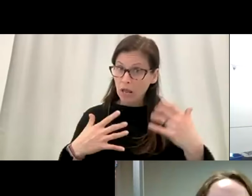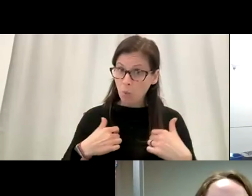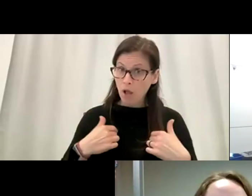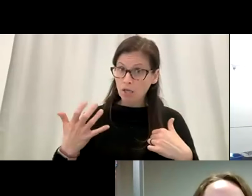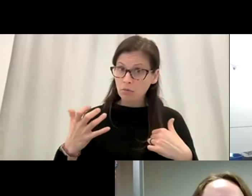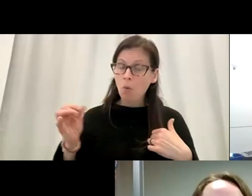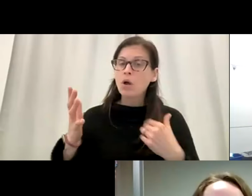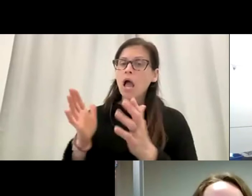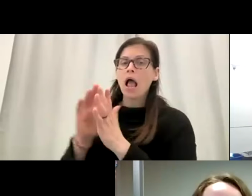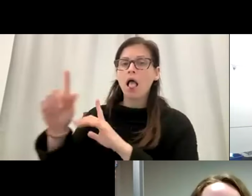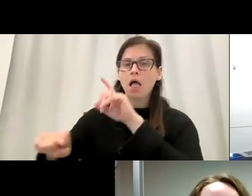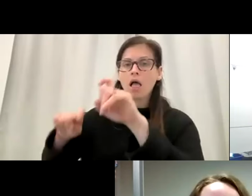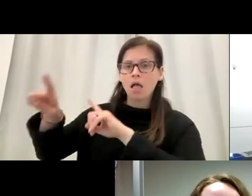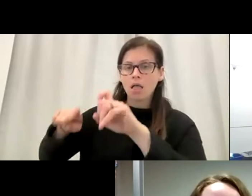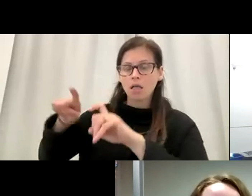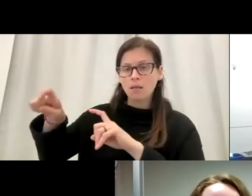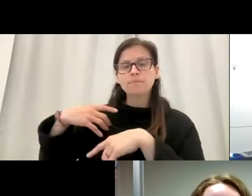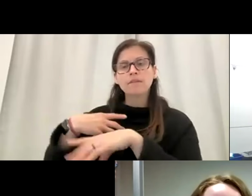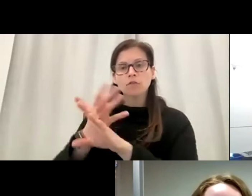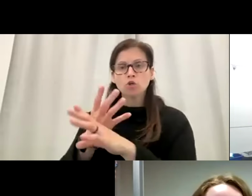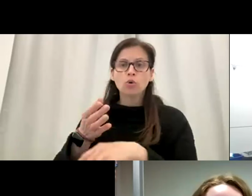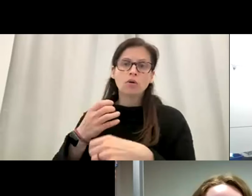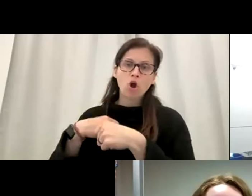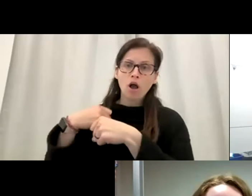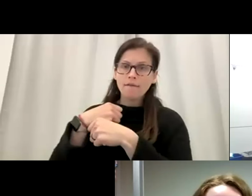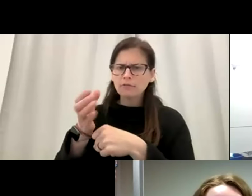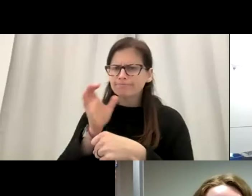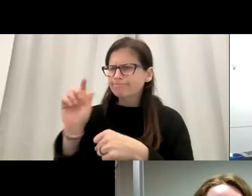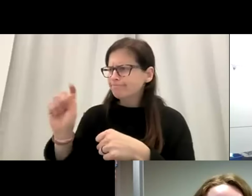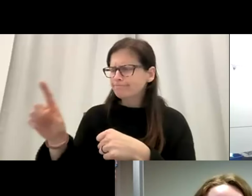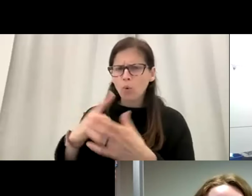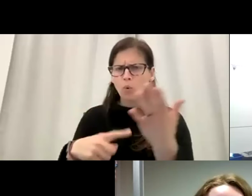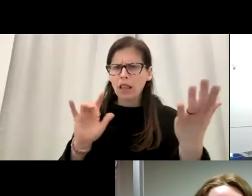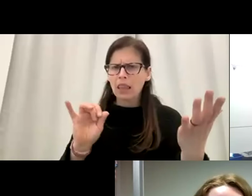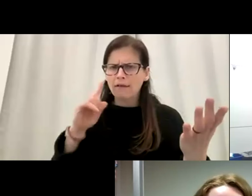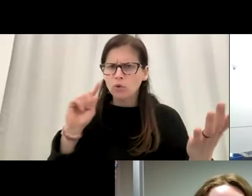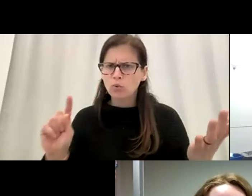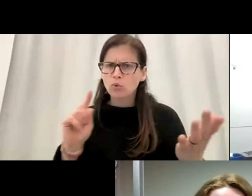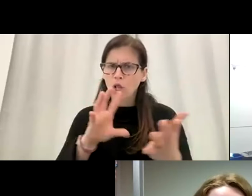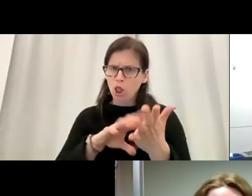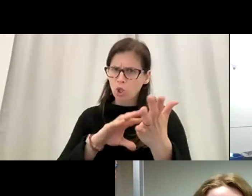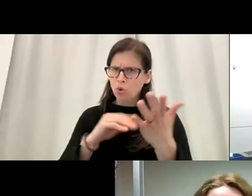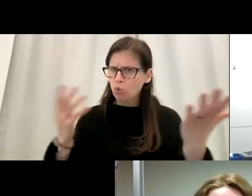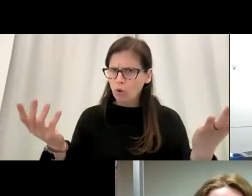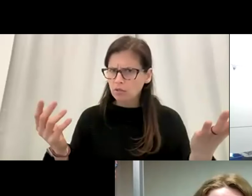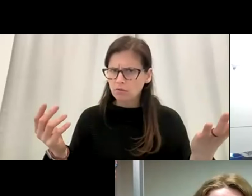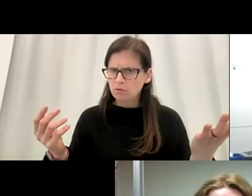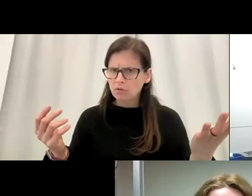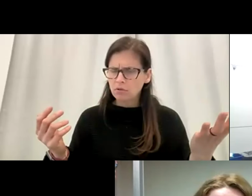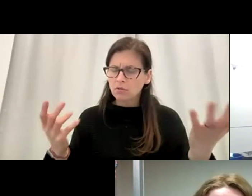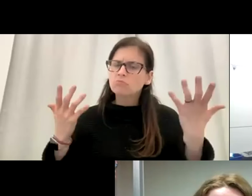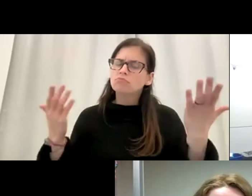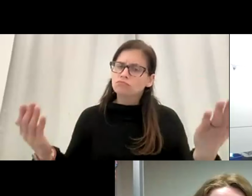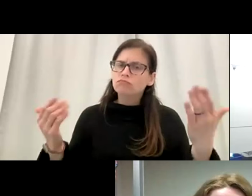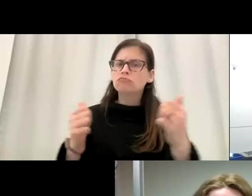them, have a virtual cup of coffee with them and say, what was that like for you? What did you learn? And really take the time